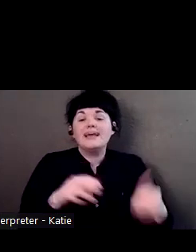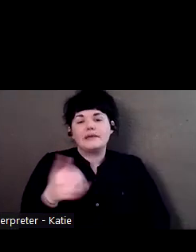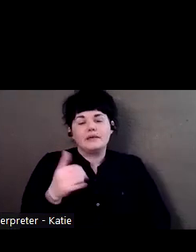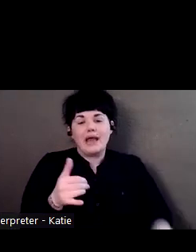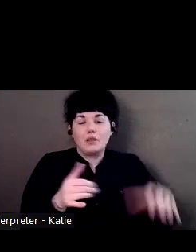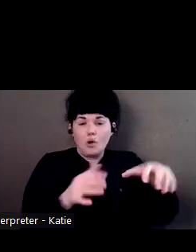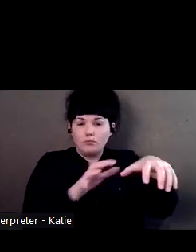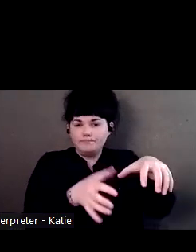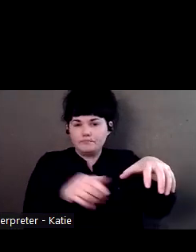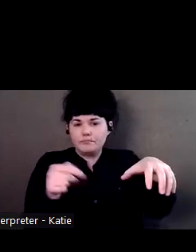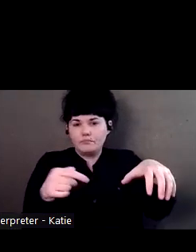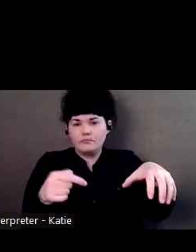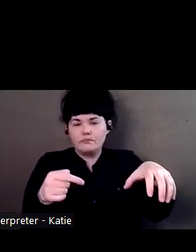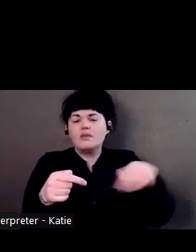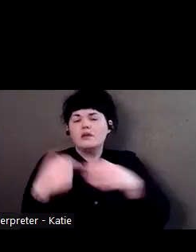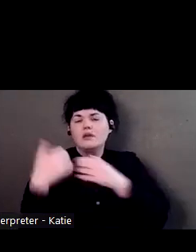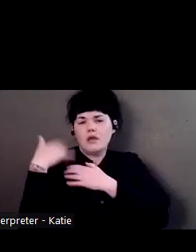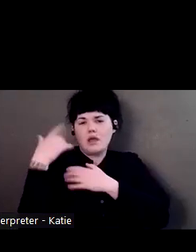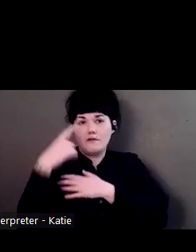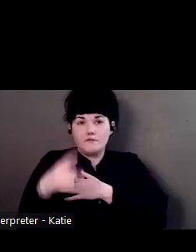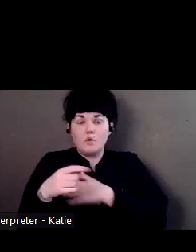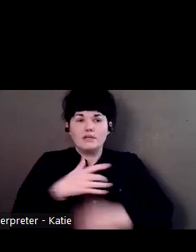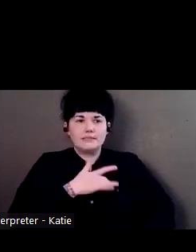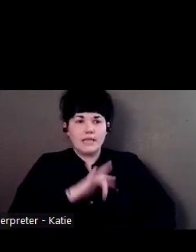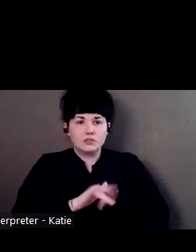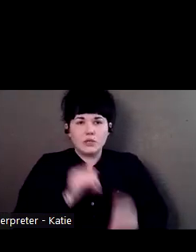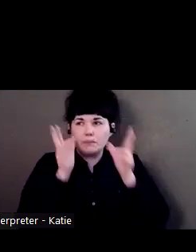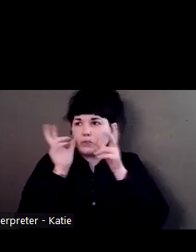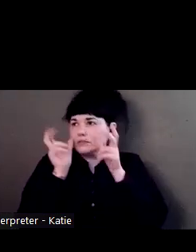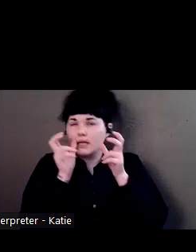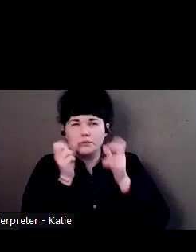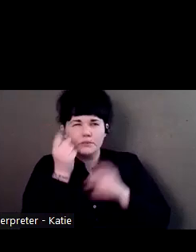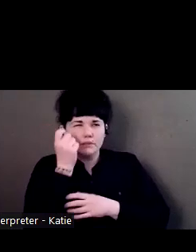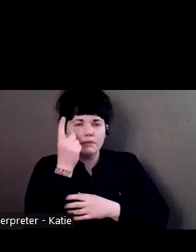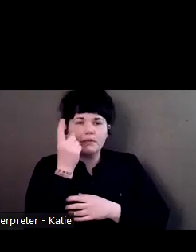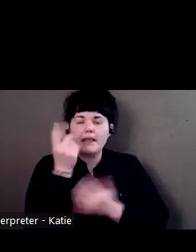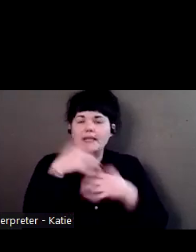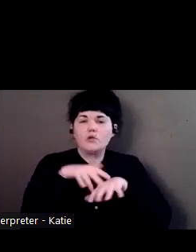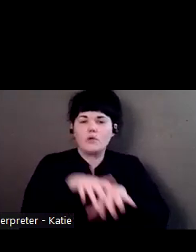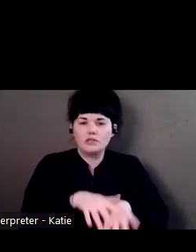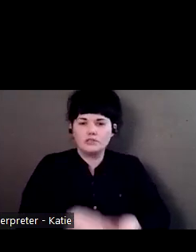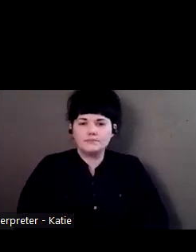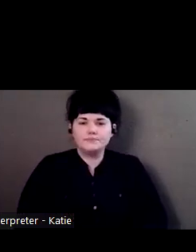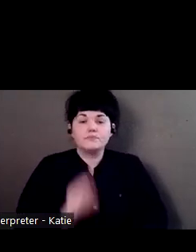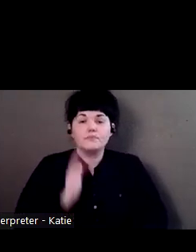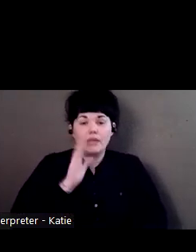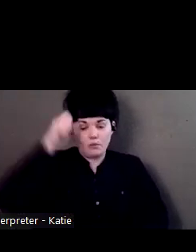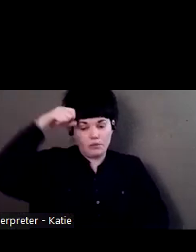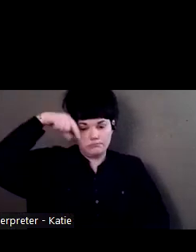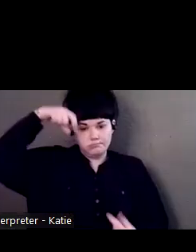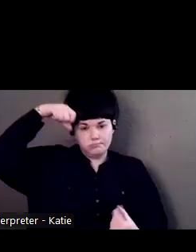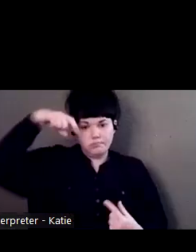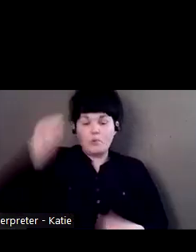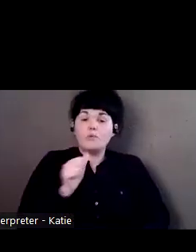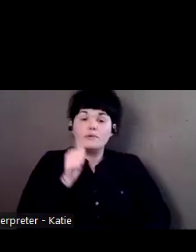picture, is vital for sensory perception and integration. It interprets input from other areas of the body, including language, sense of